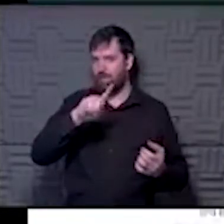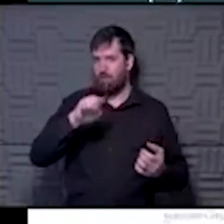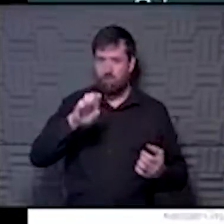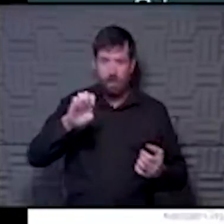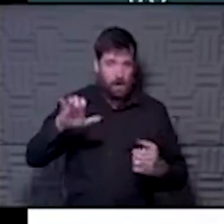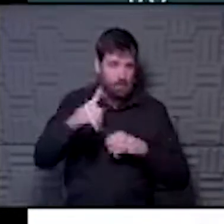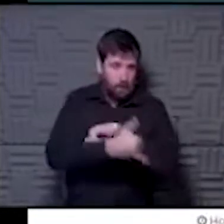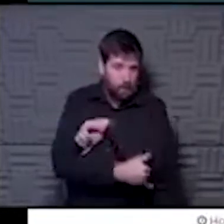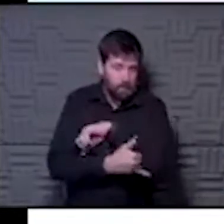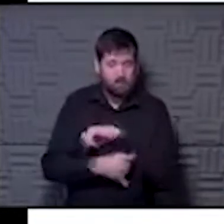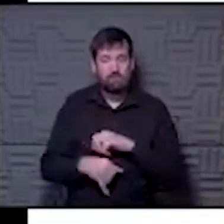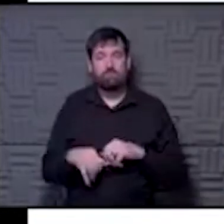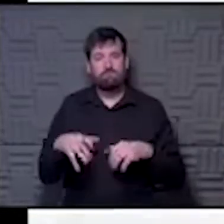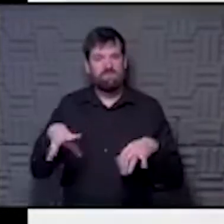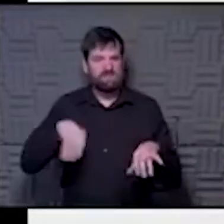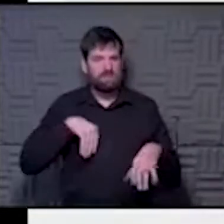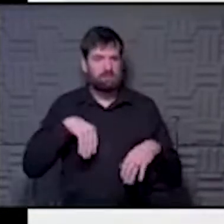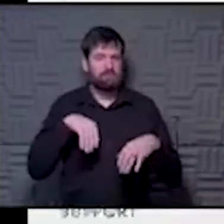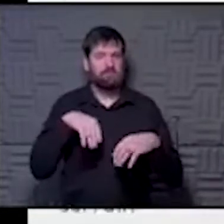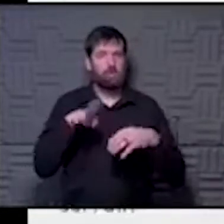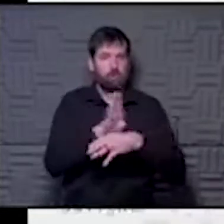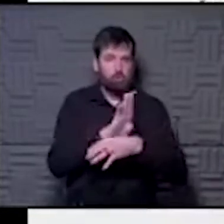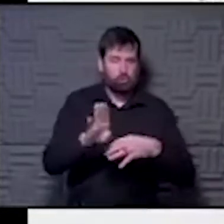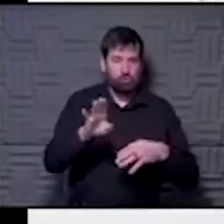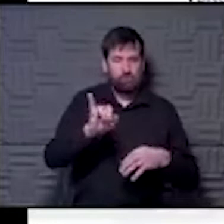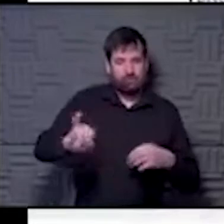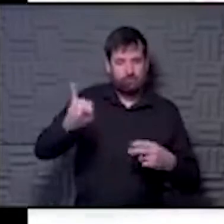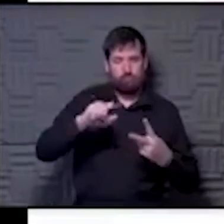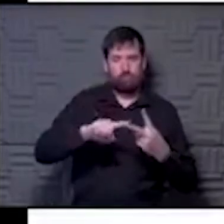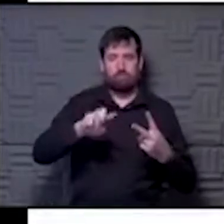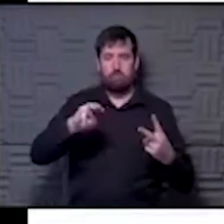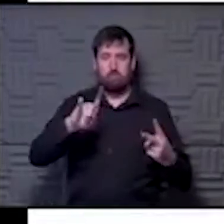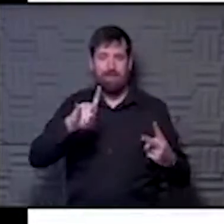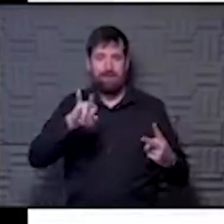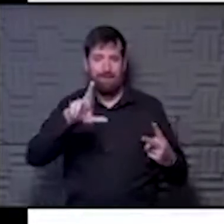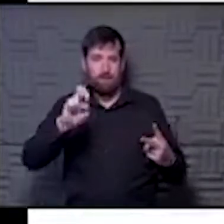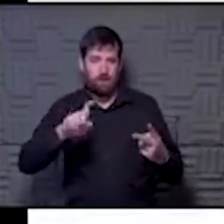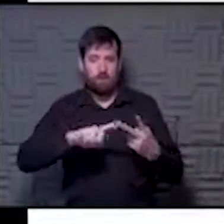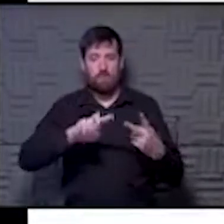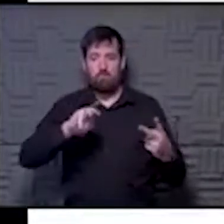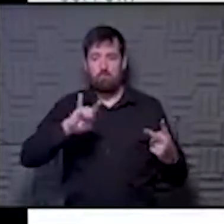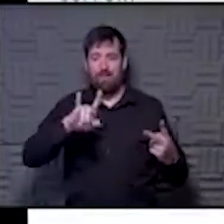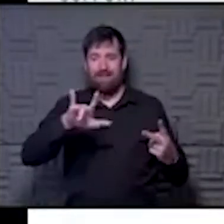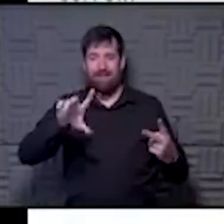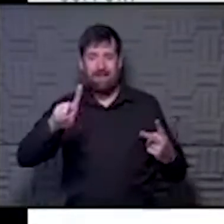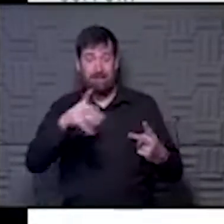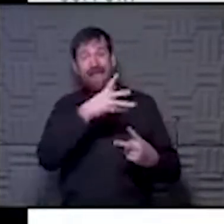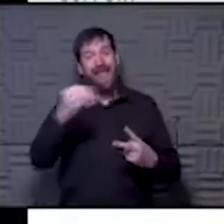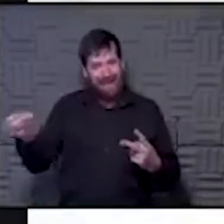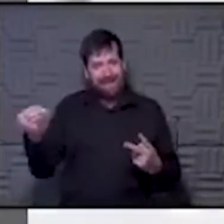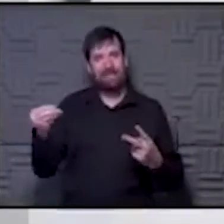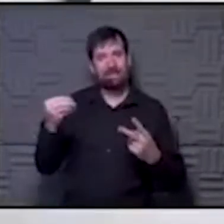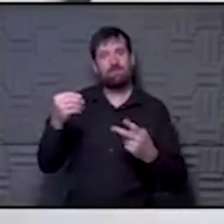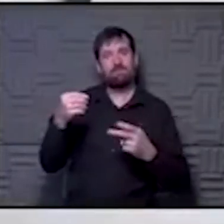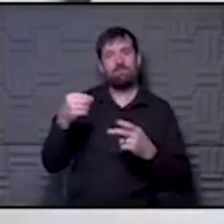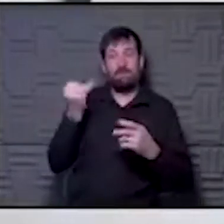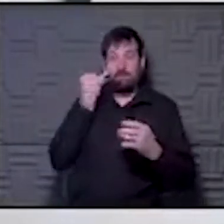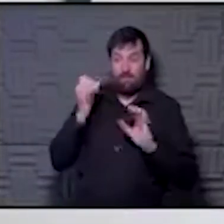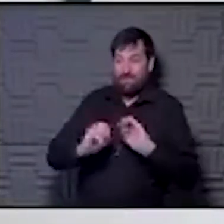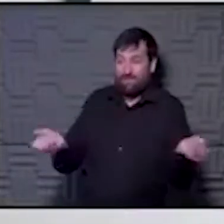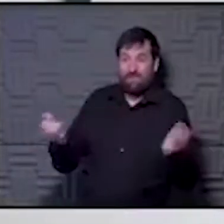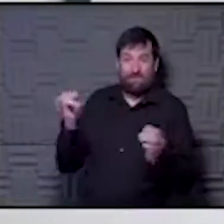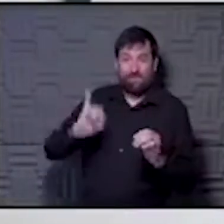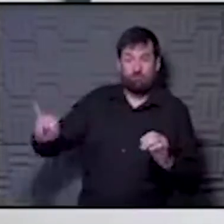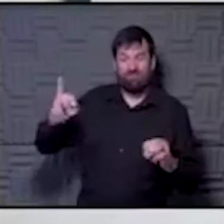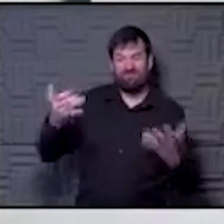We take commercial insurance, we take Medicaid, Medicare, and also have a sliding fee for uninsured patients. So about half of our patients, 45% of